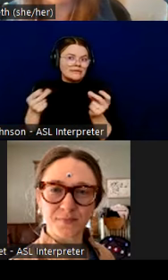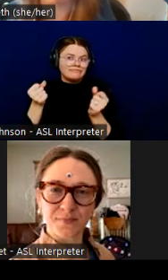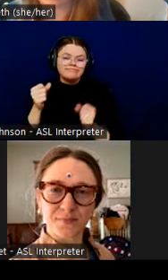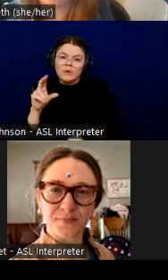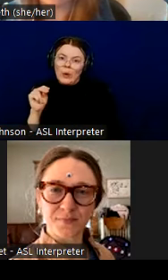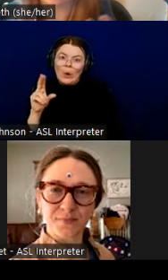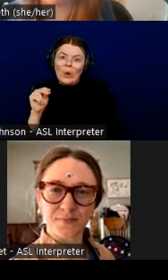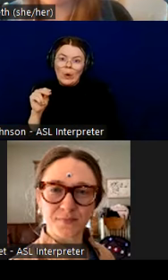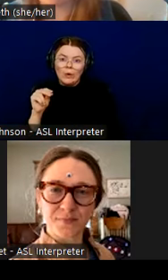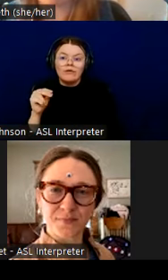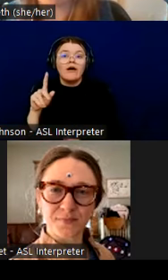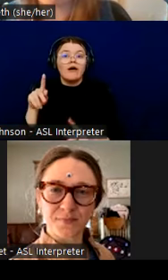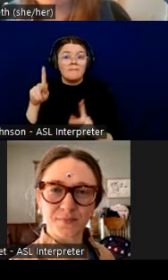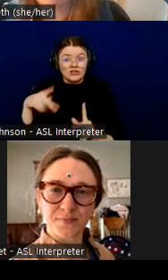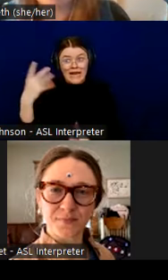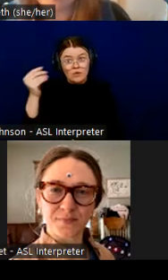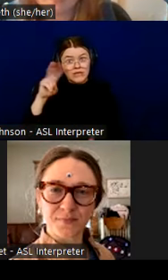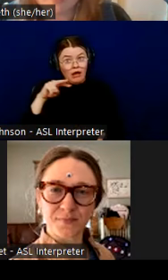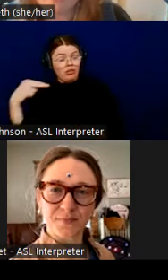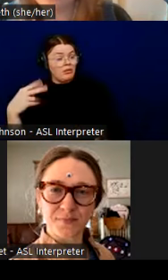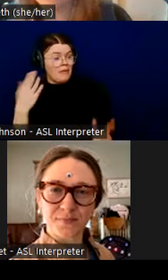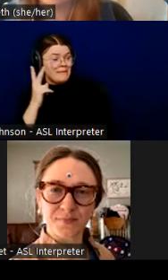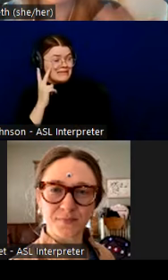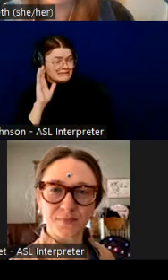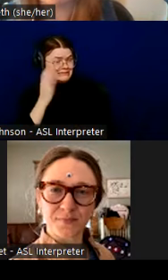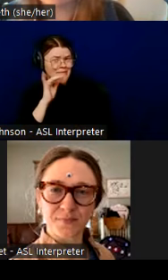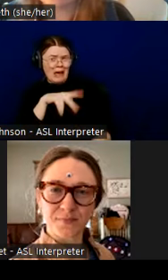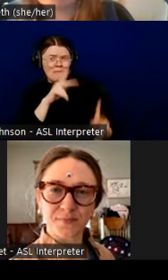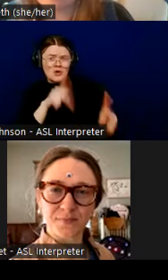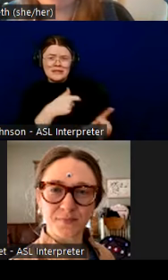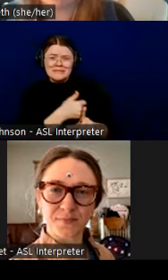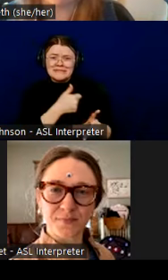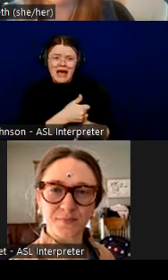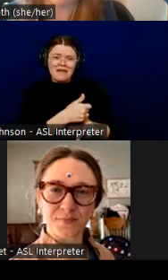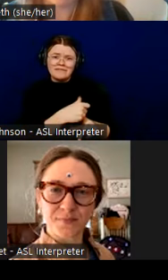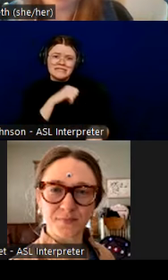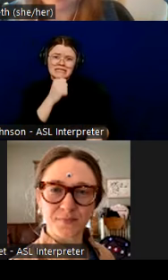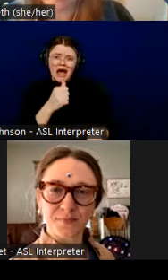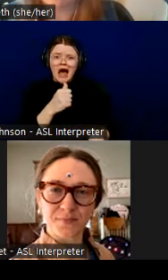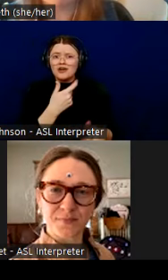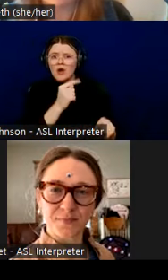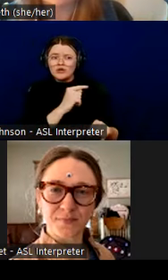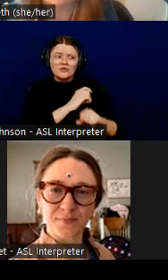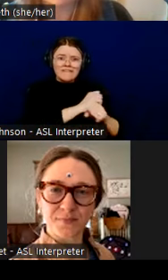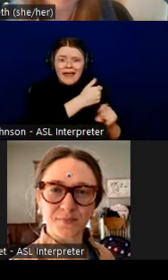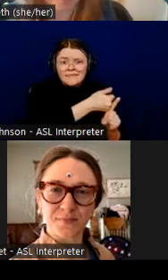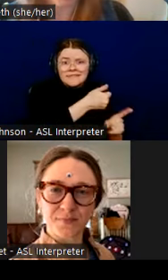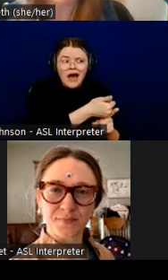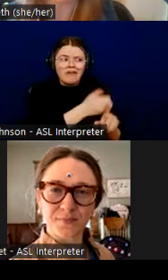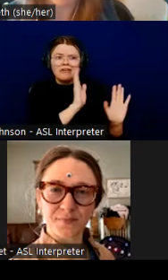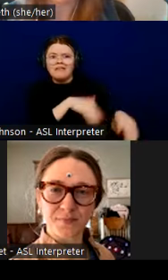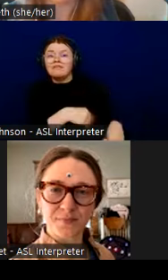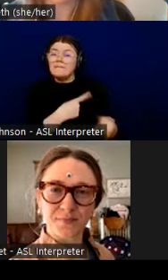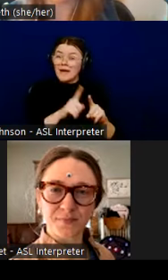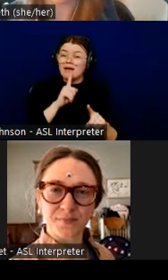it might appear like the victim survivor is being passive or not standing up for themselves or not trying, but they